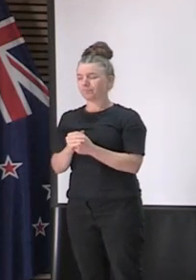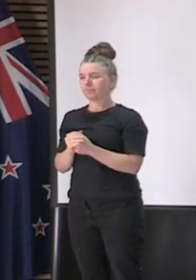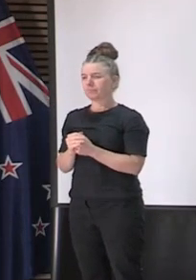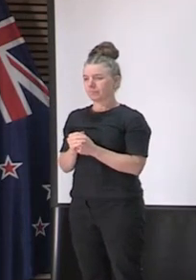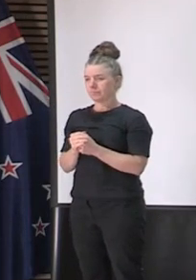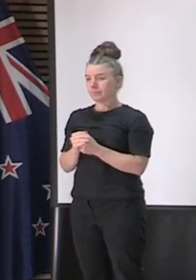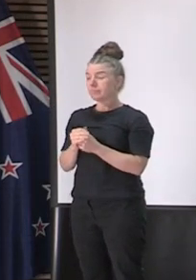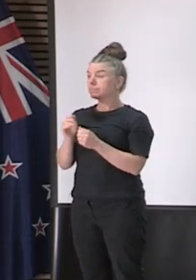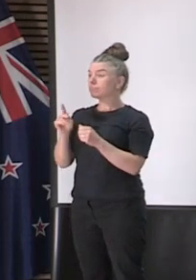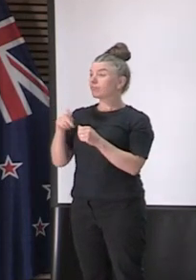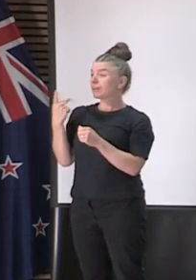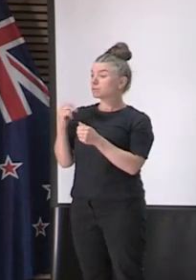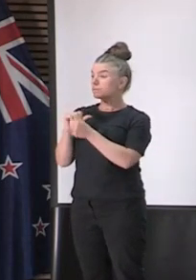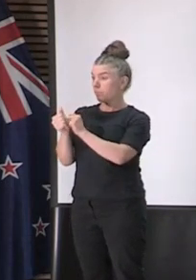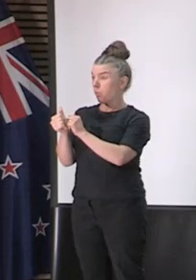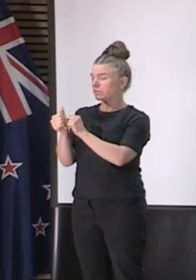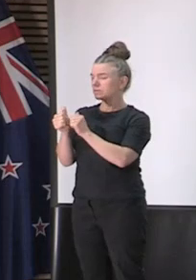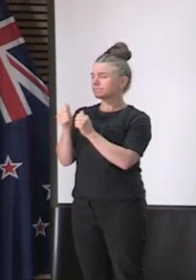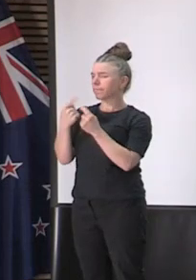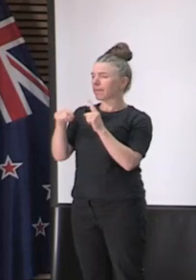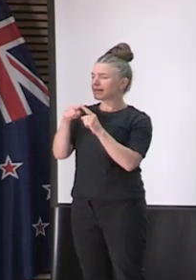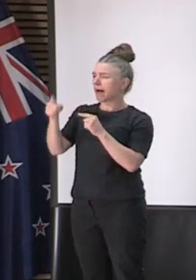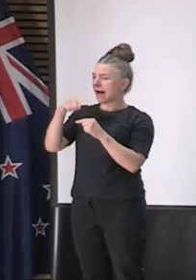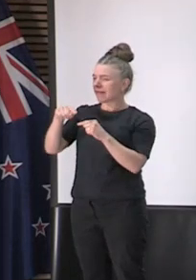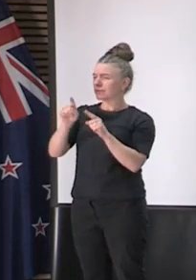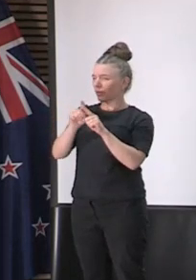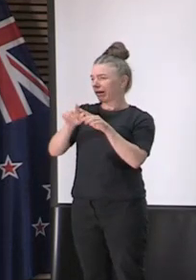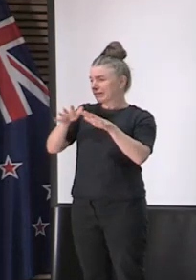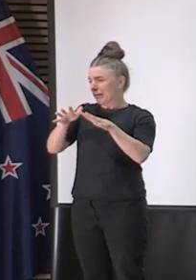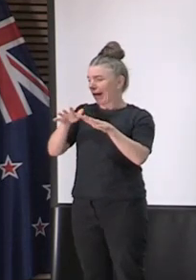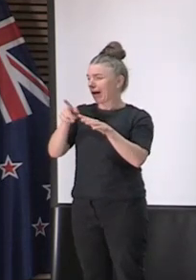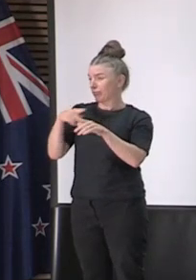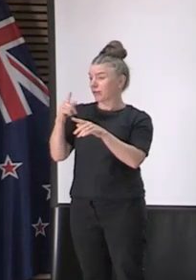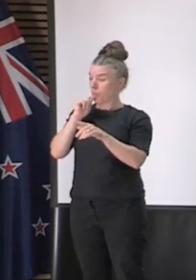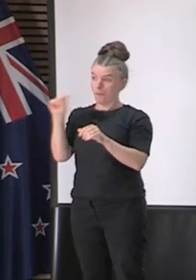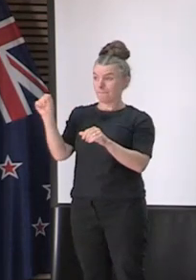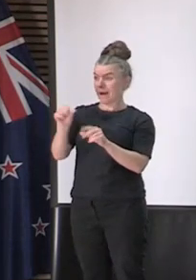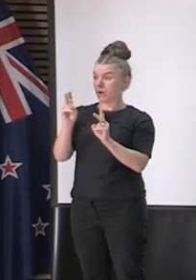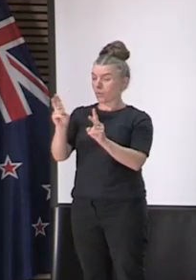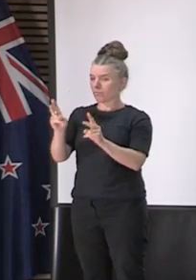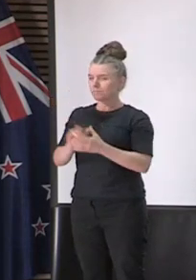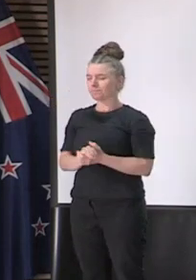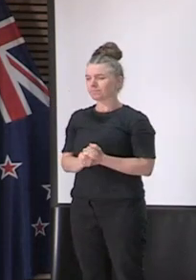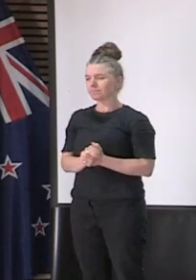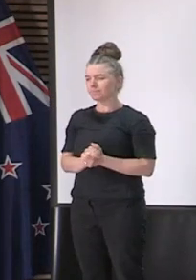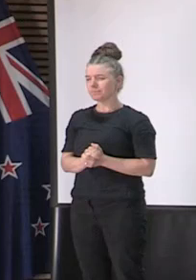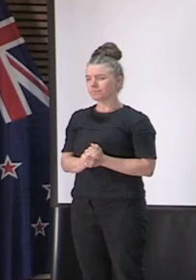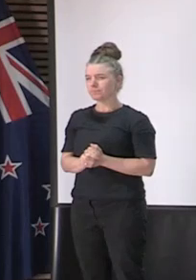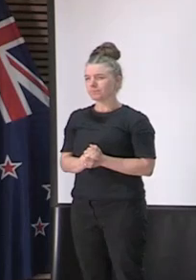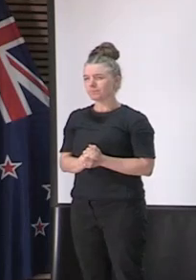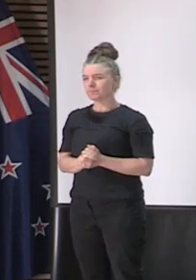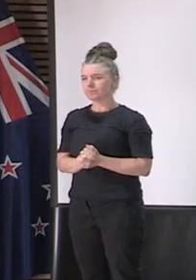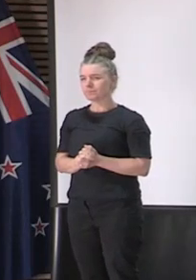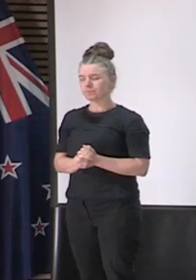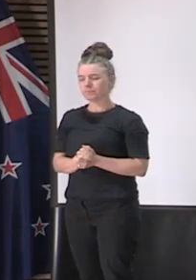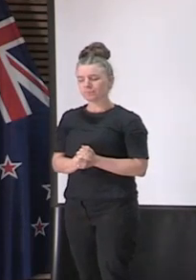be resuming. More broadly, on just sport generally, what we're looking to do is actually just give certainty generally on the date